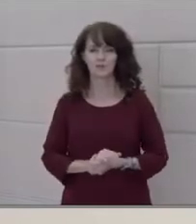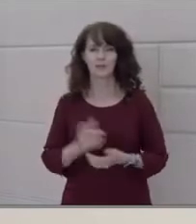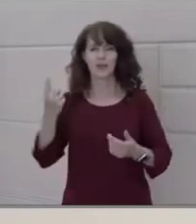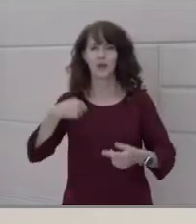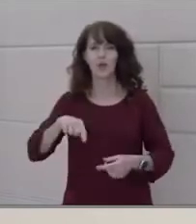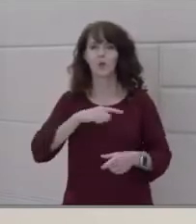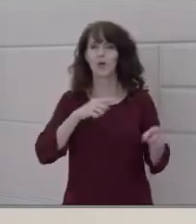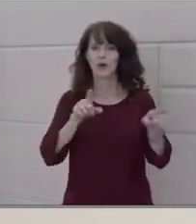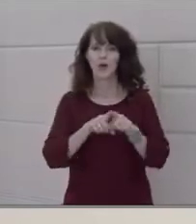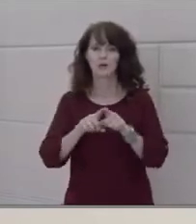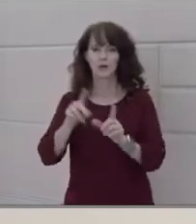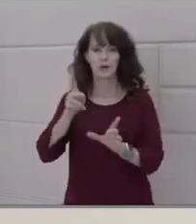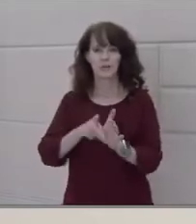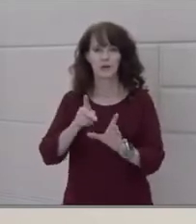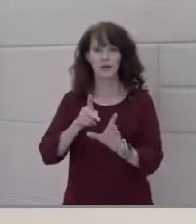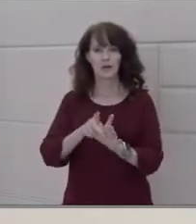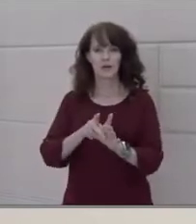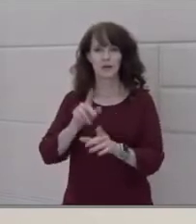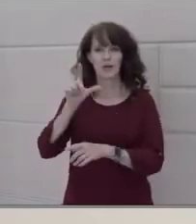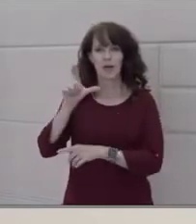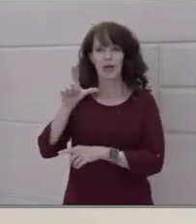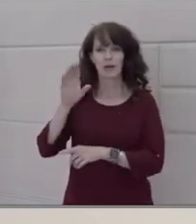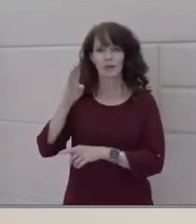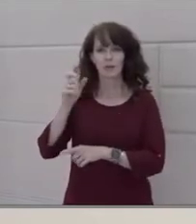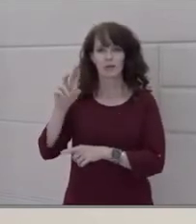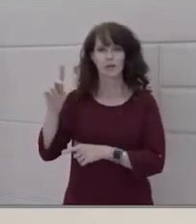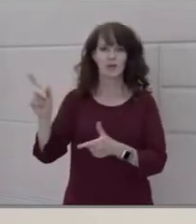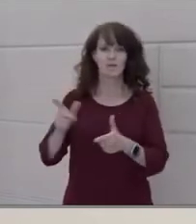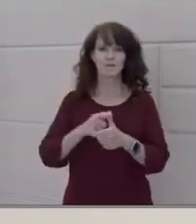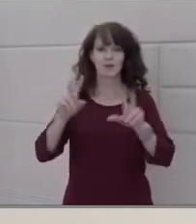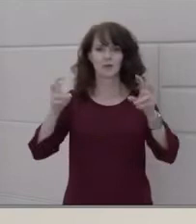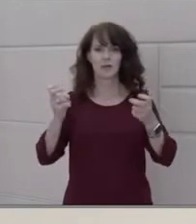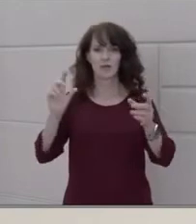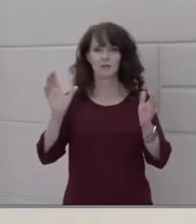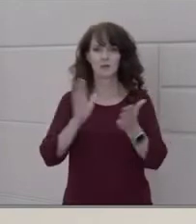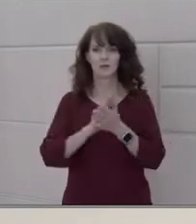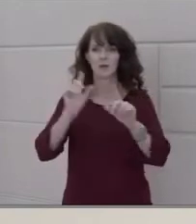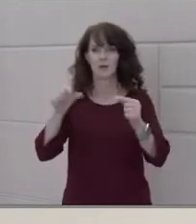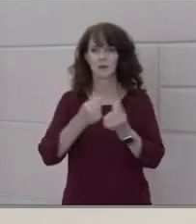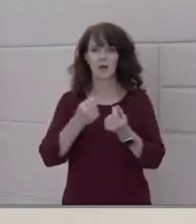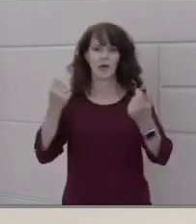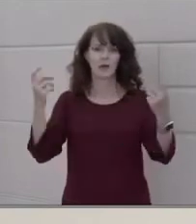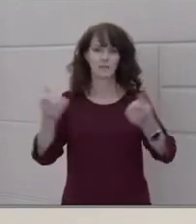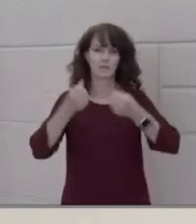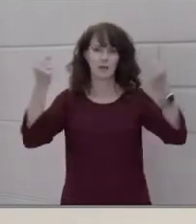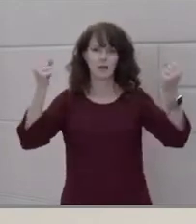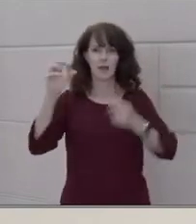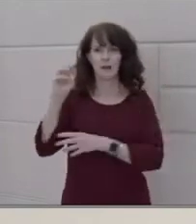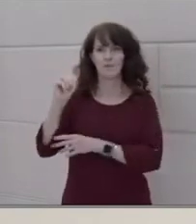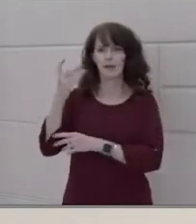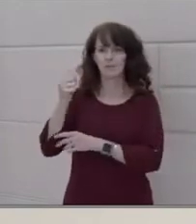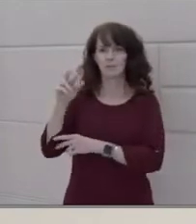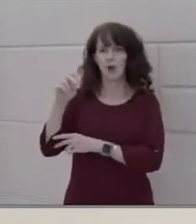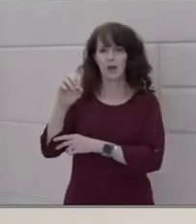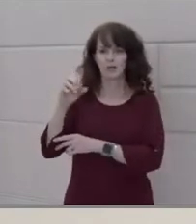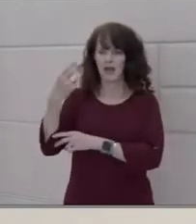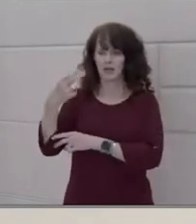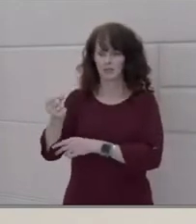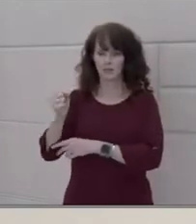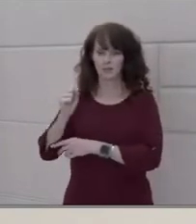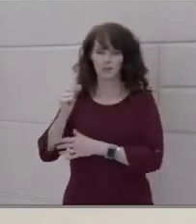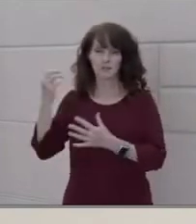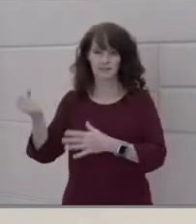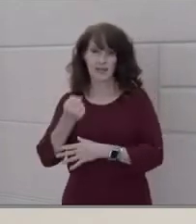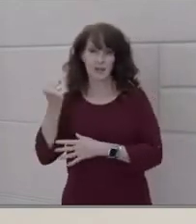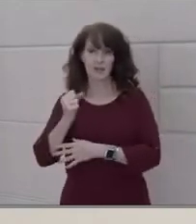We are also participating in the LBUSD's first theme school grad bash at McBride High School this Saturday, June 5th